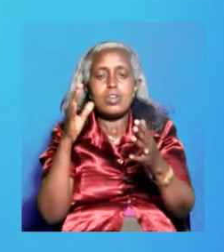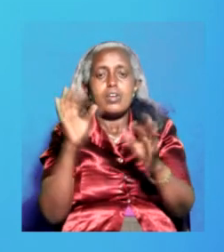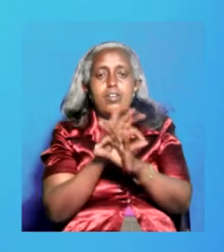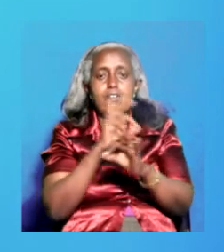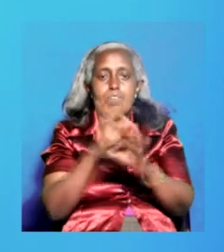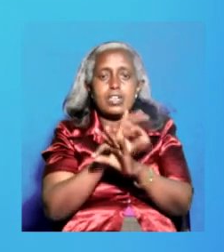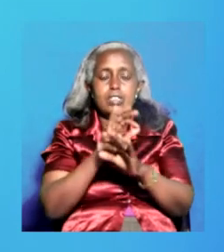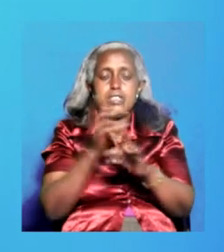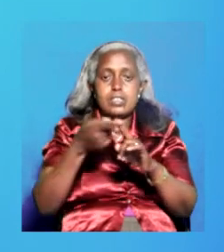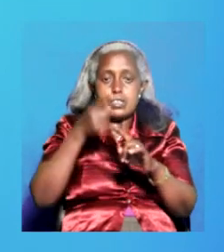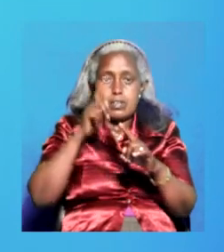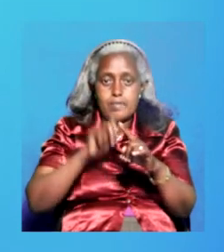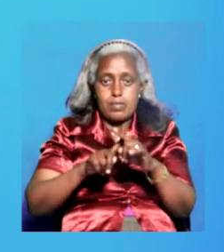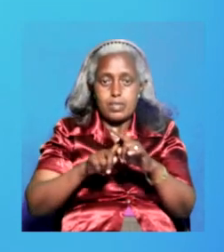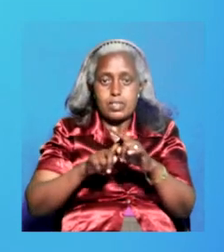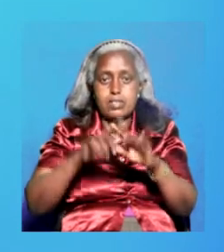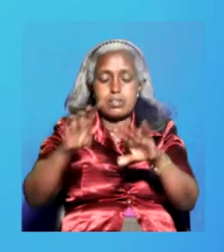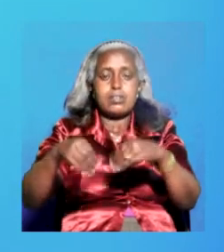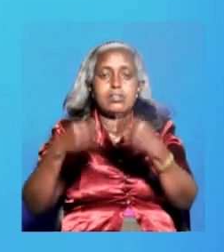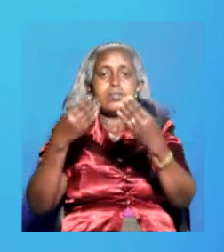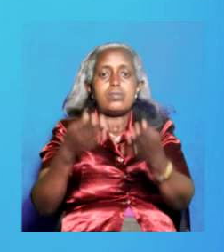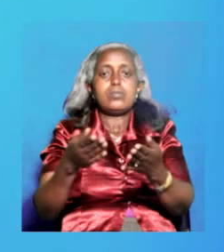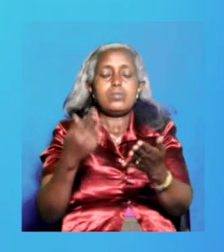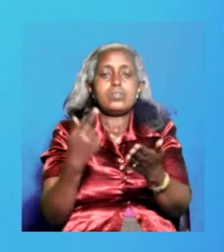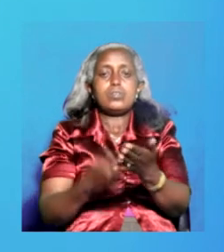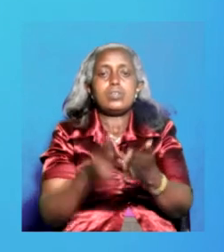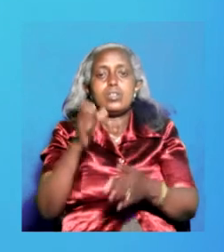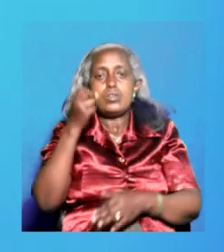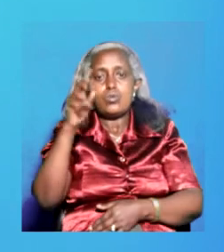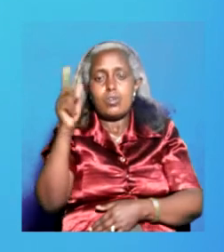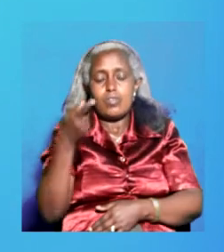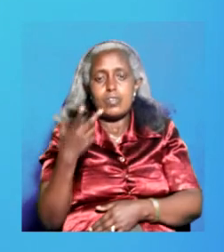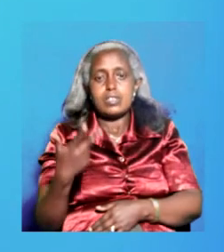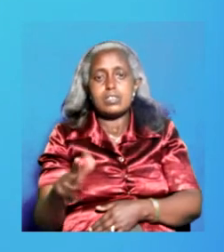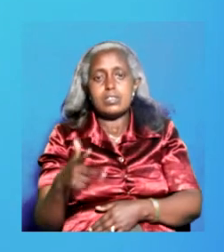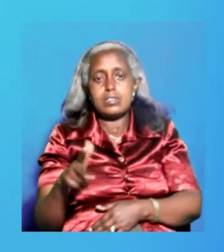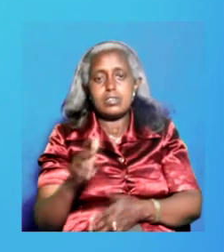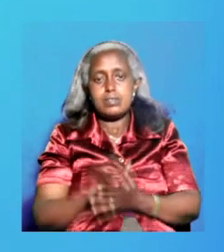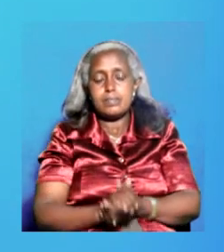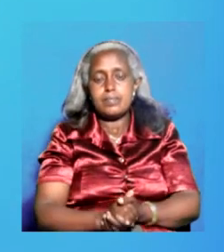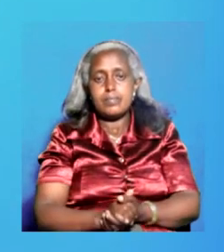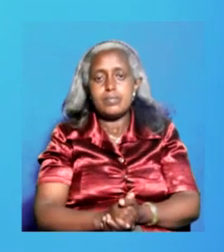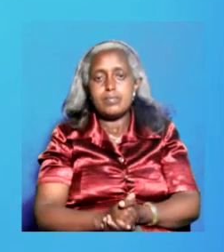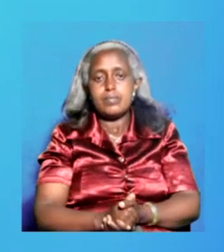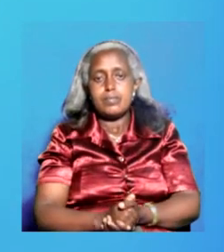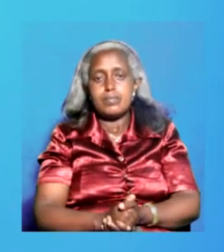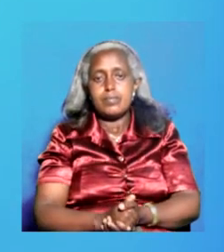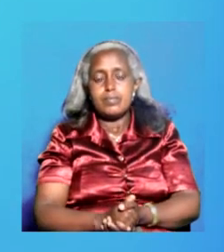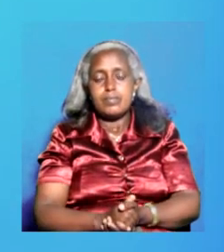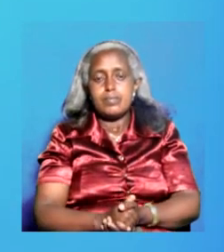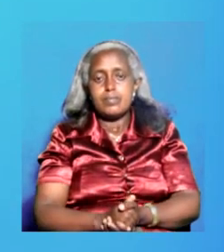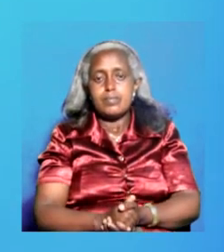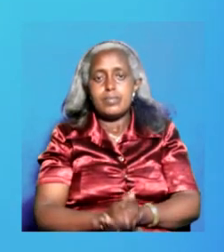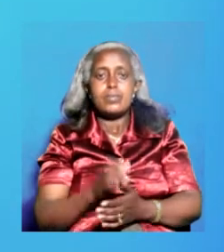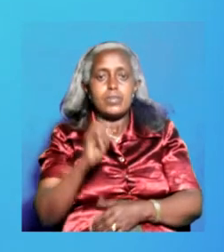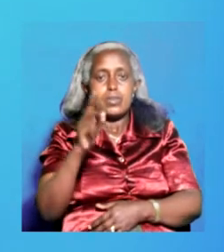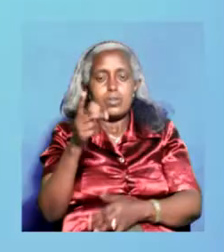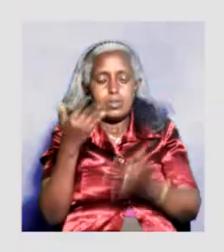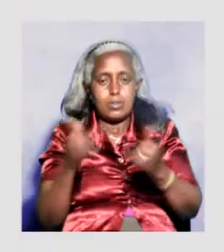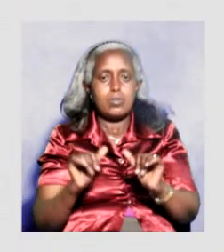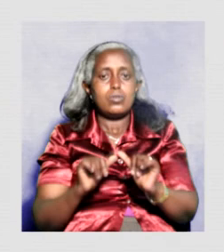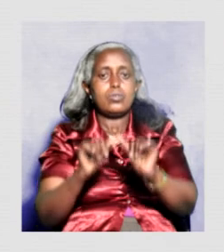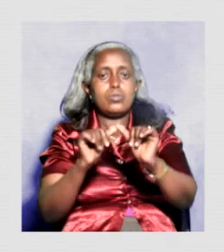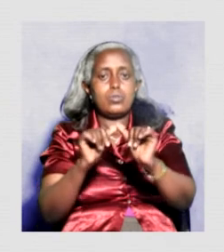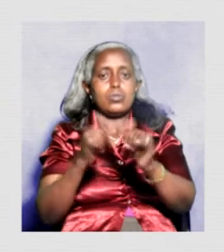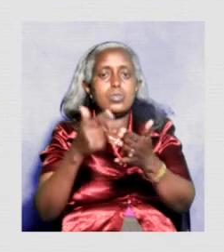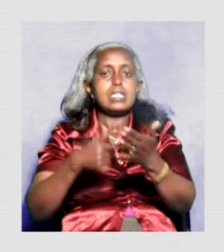its inverse. So it gives you this one, 12/13. 12/13. Okay, now let's continue